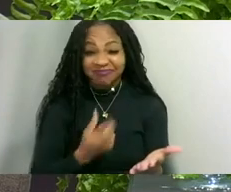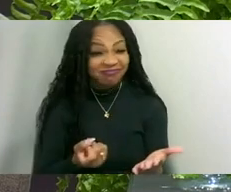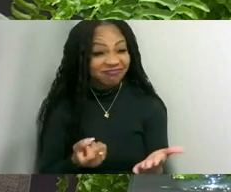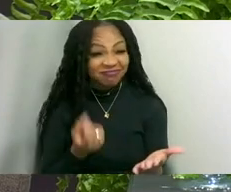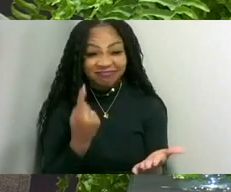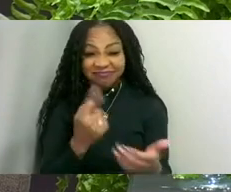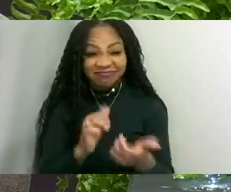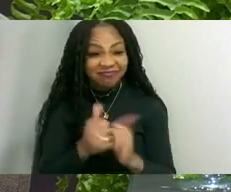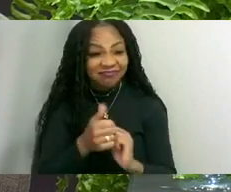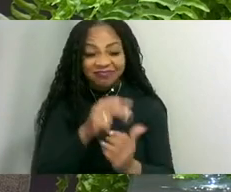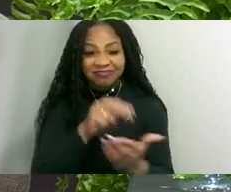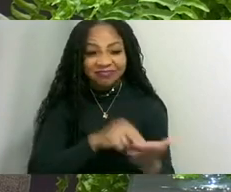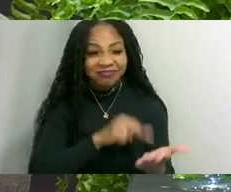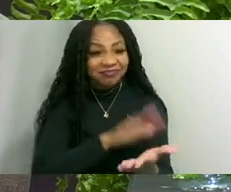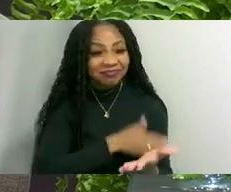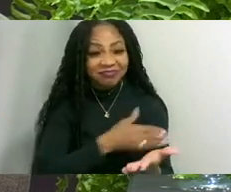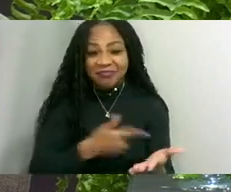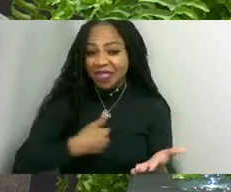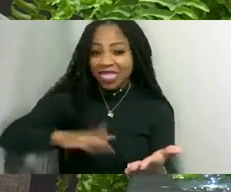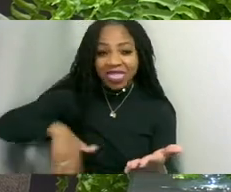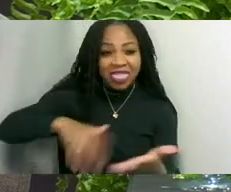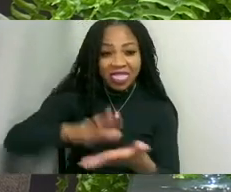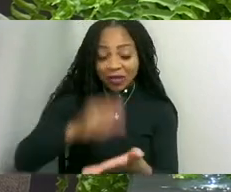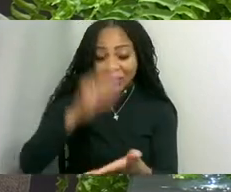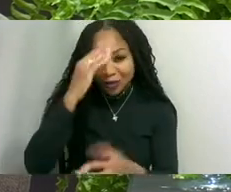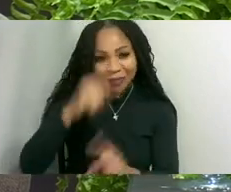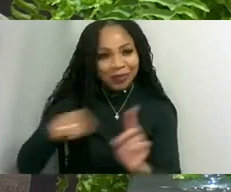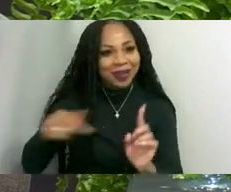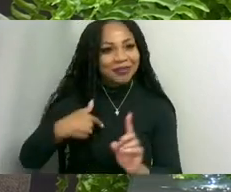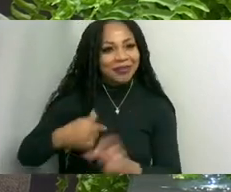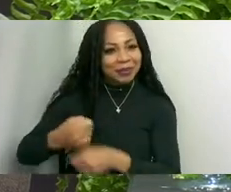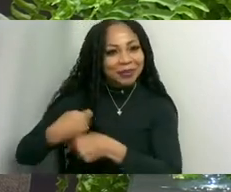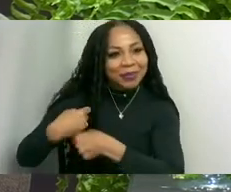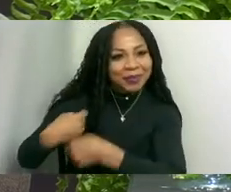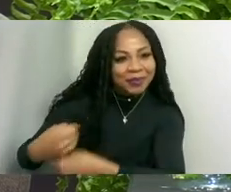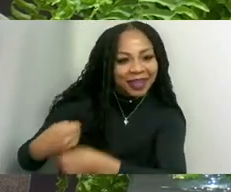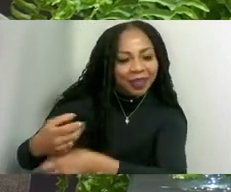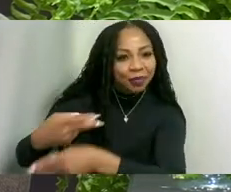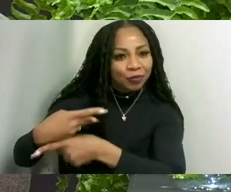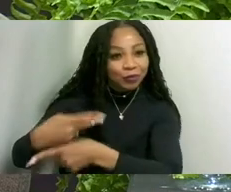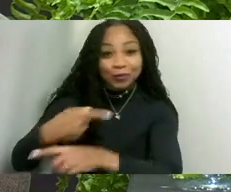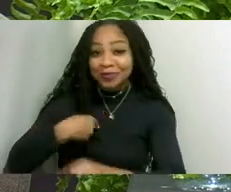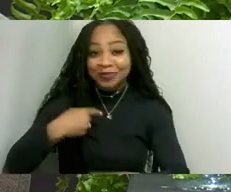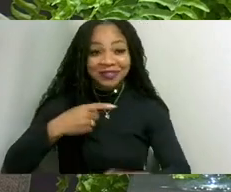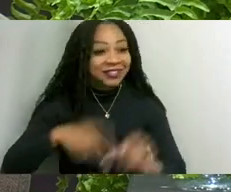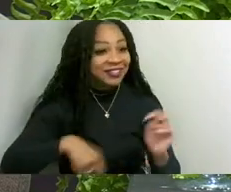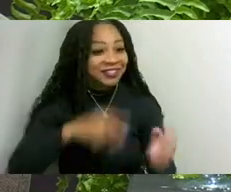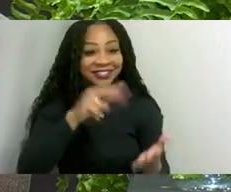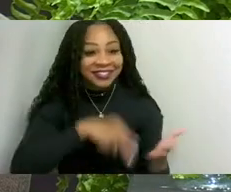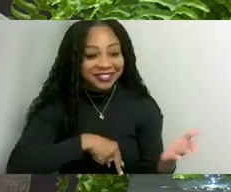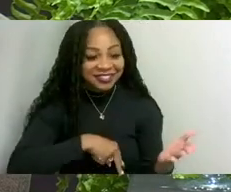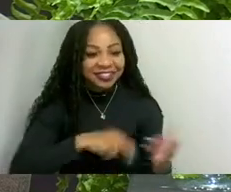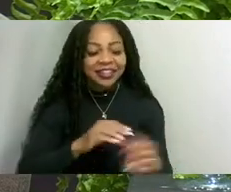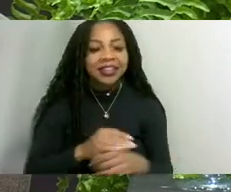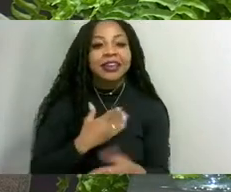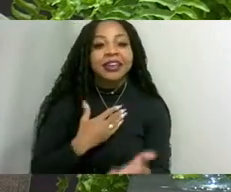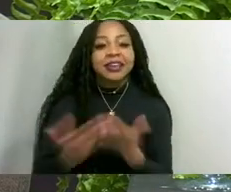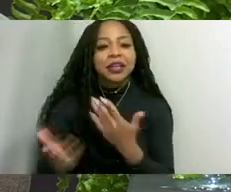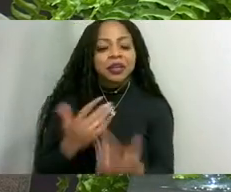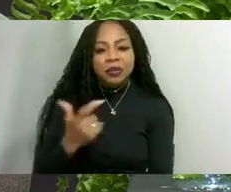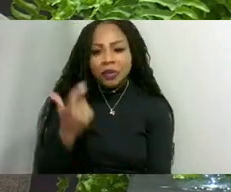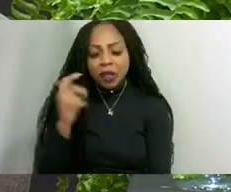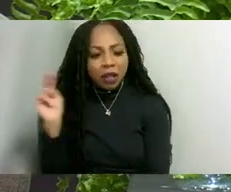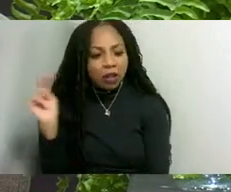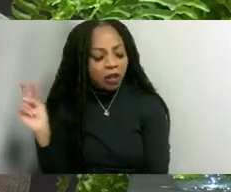But I made music and I composed music, but I can't read it. And I was watching those kids, I was